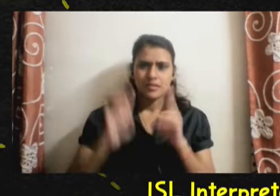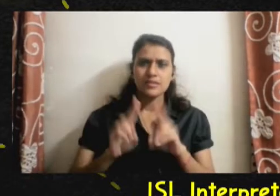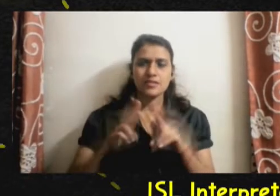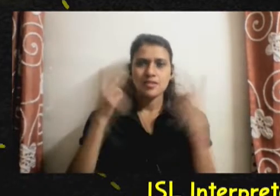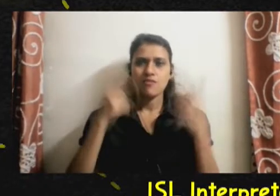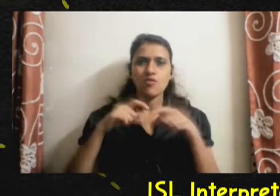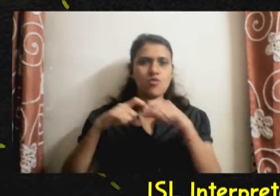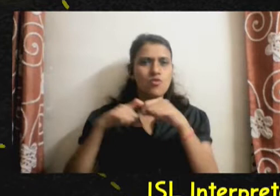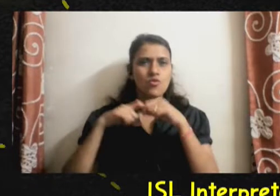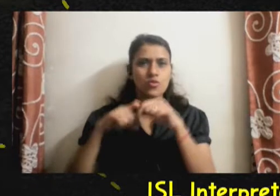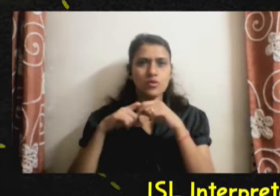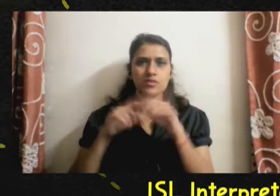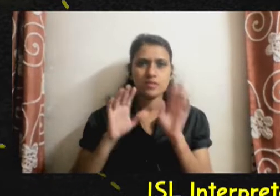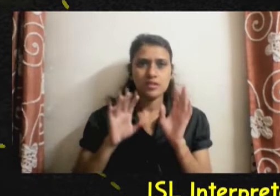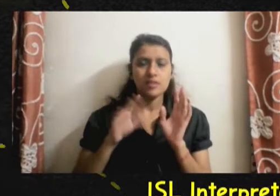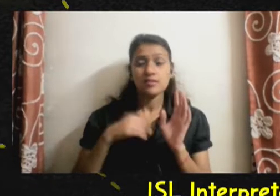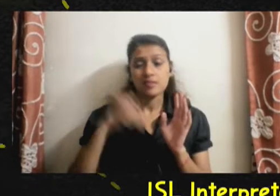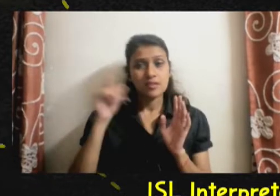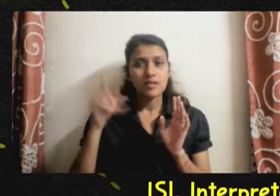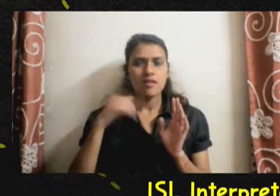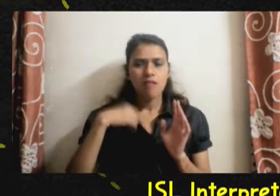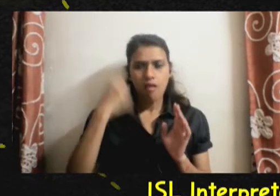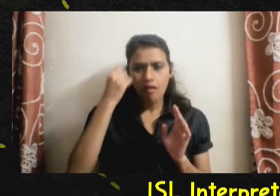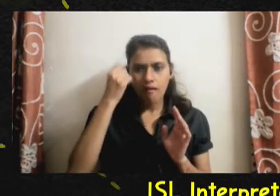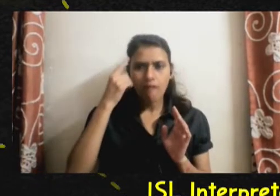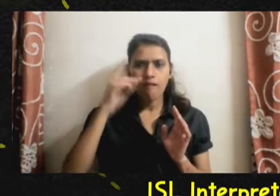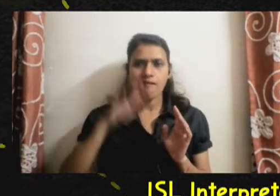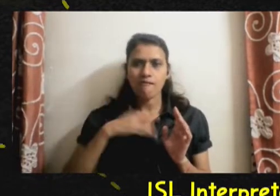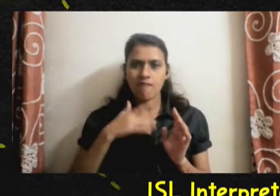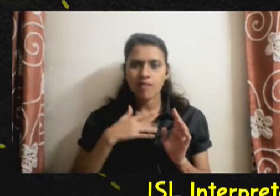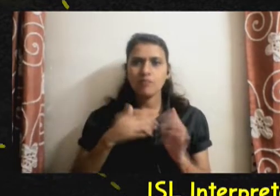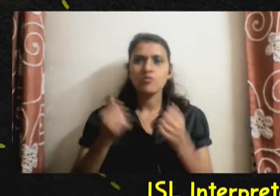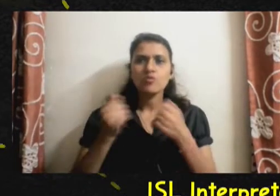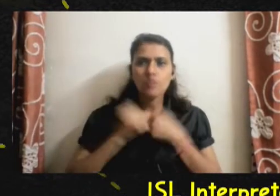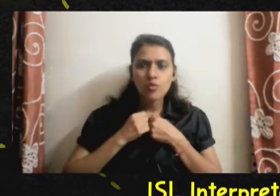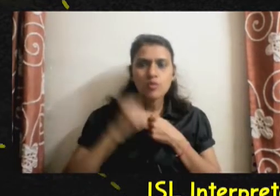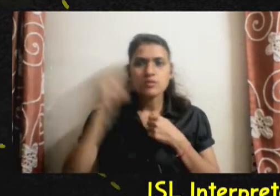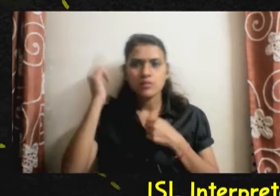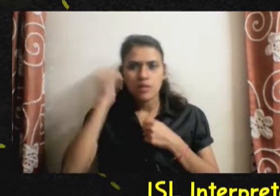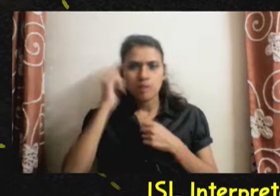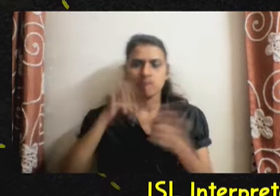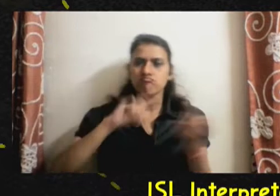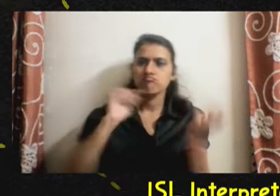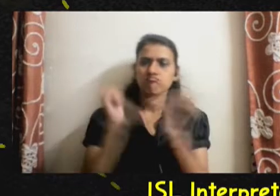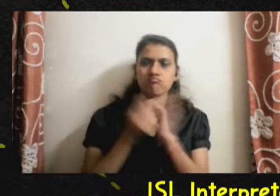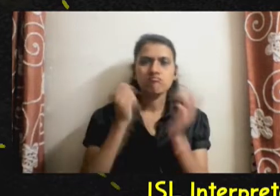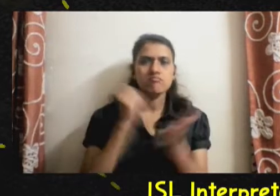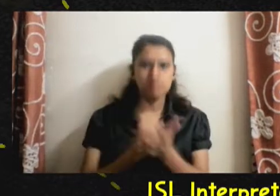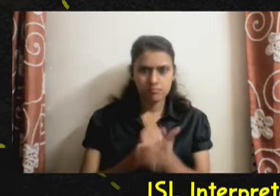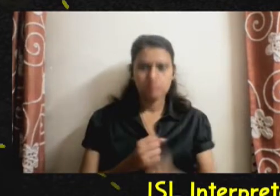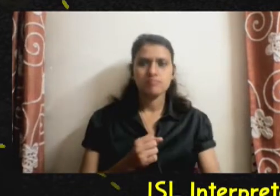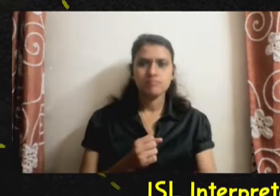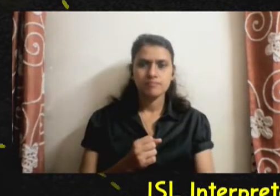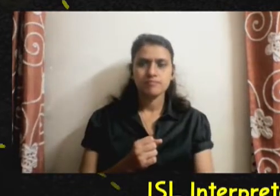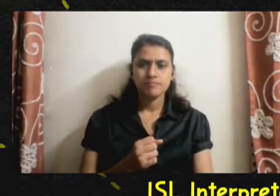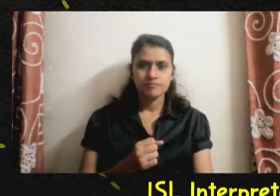of models of work can shift in that direction, and how some of the things that in fact we are learning very richly in the online